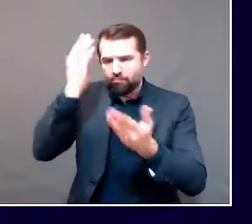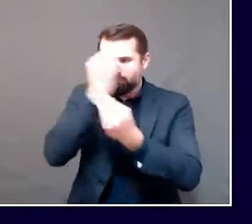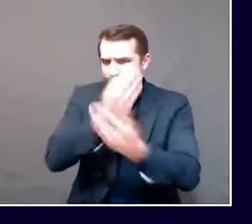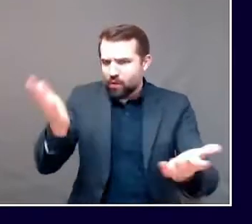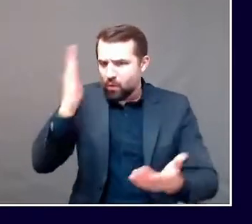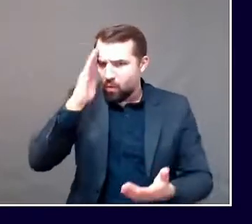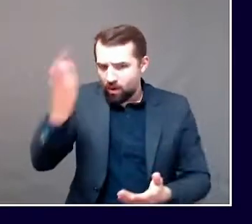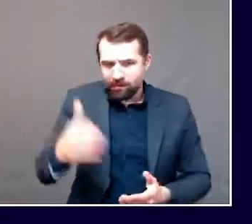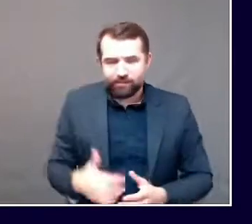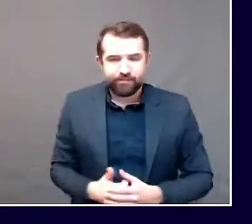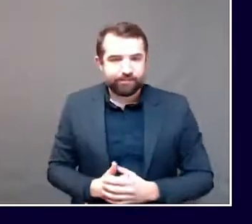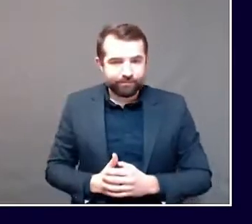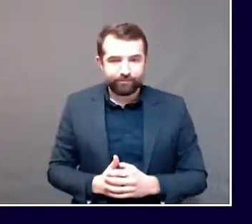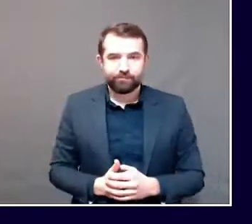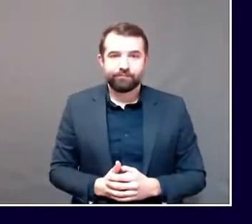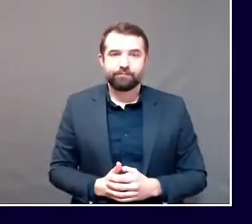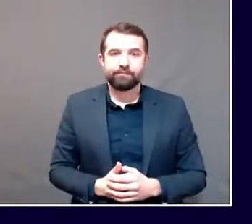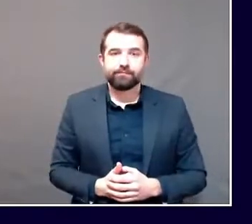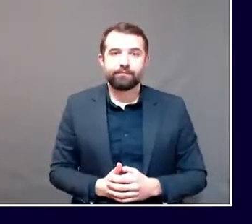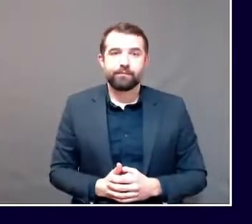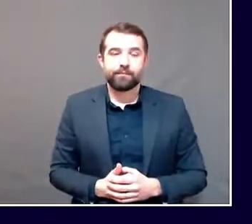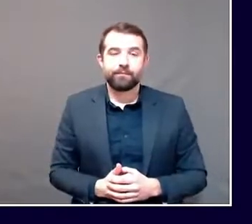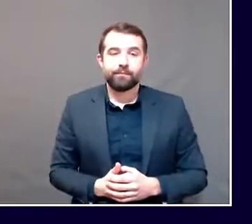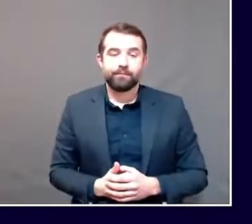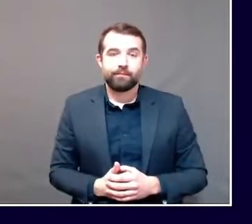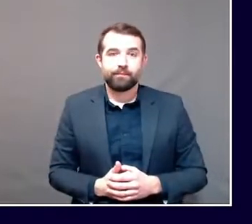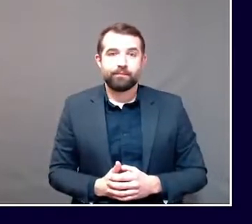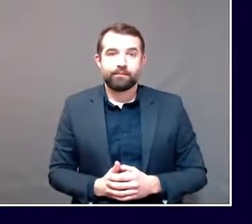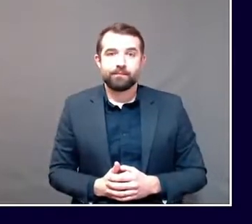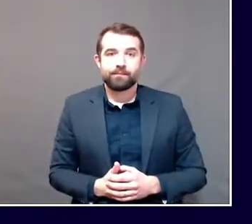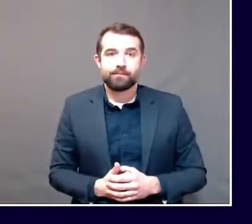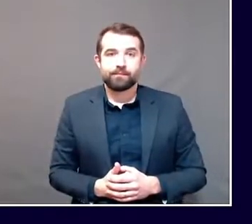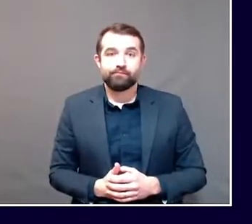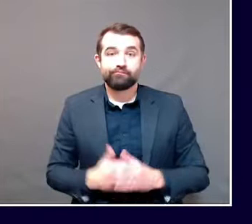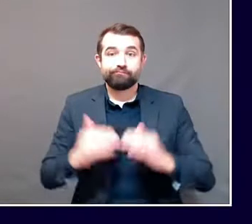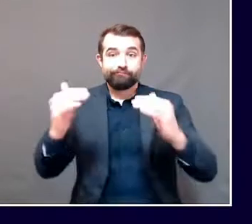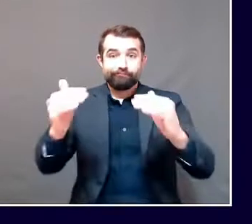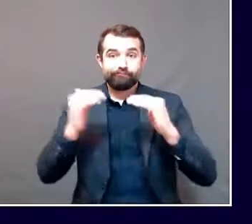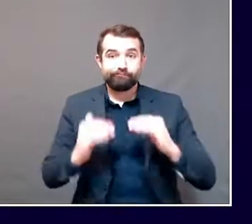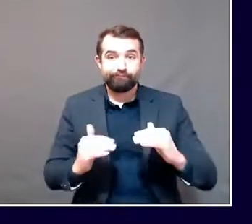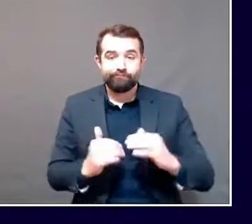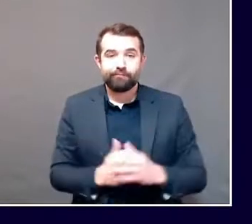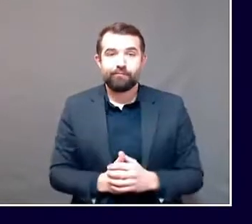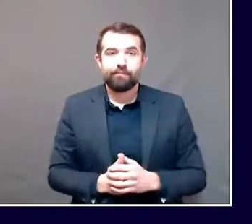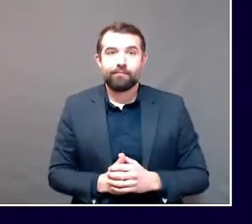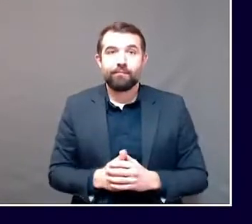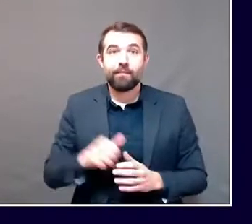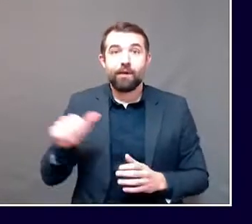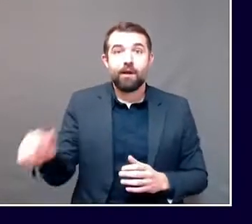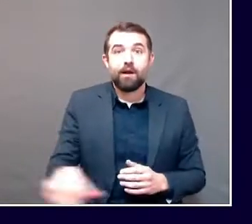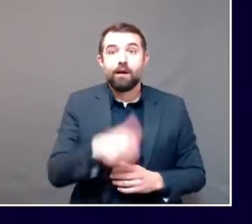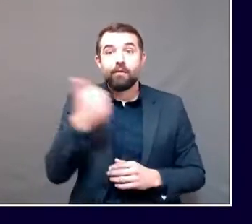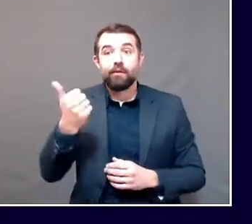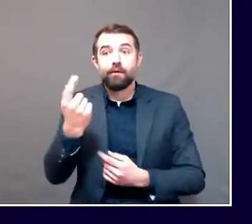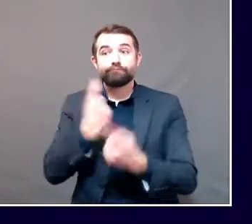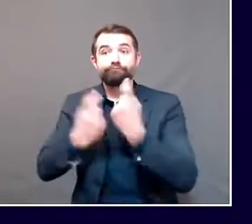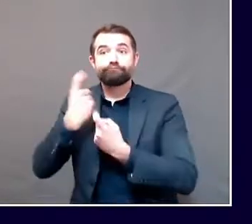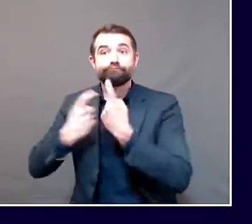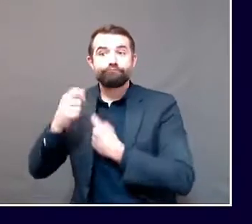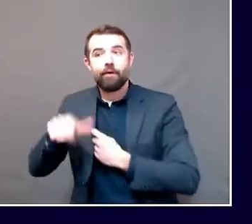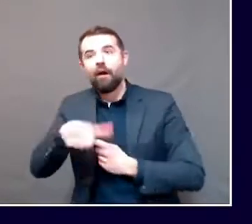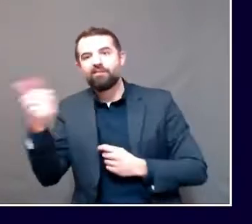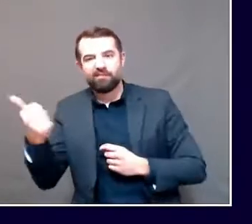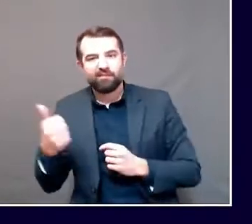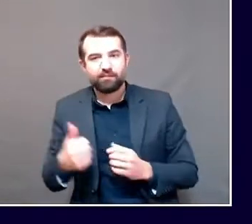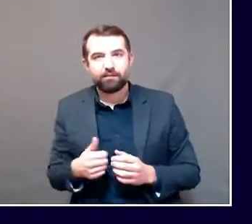Probably the second most common question we've received lately is around the second dose. And the